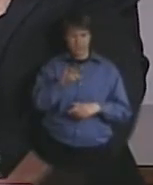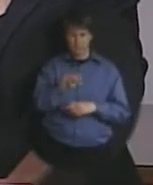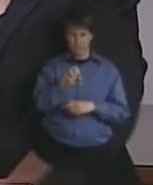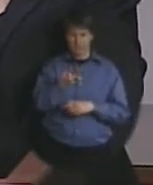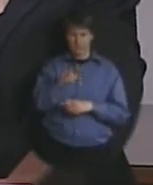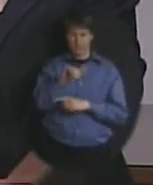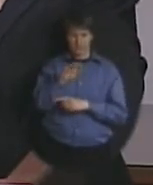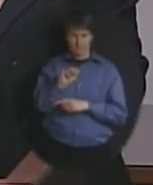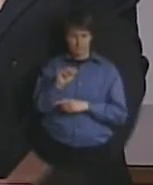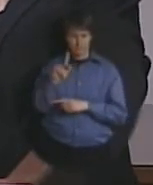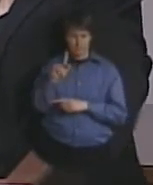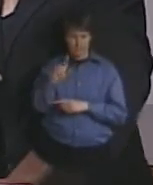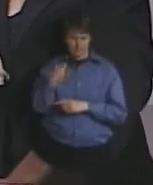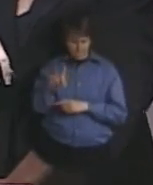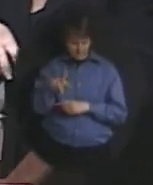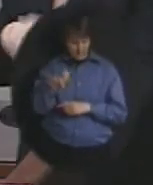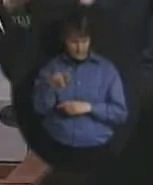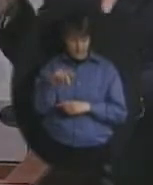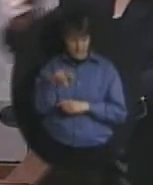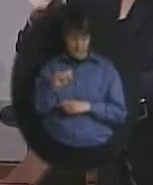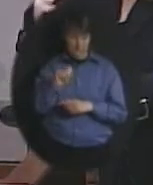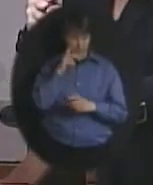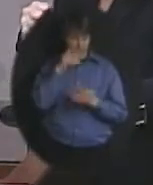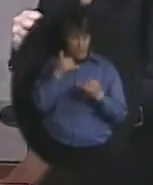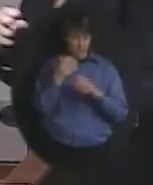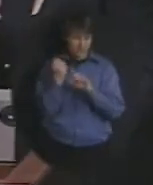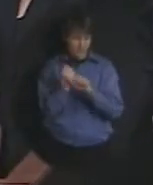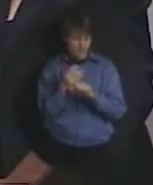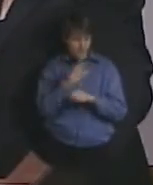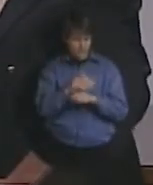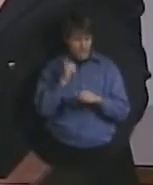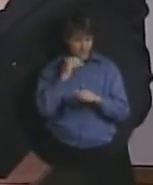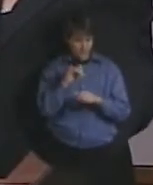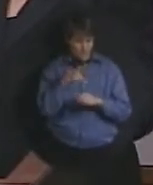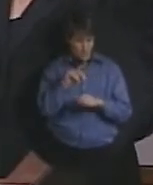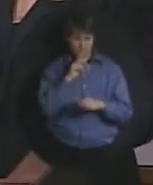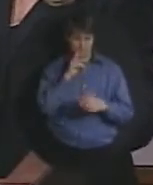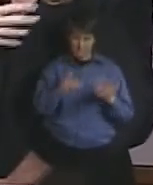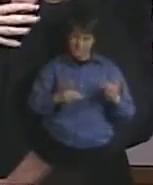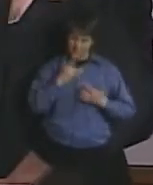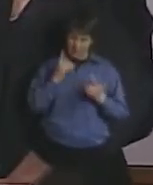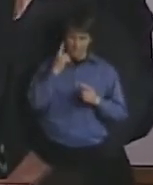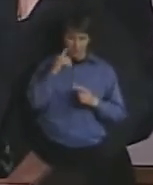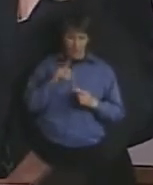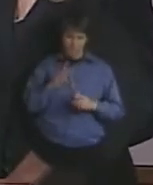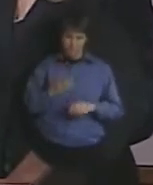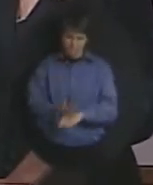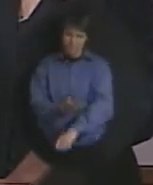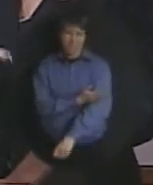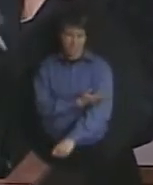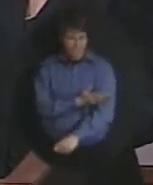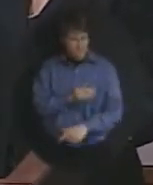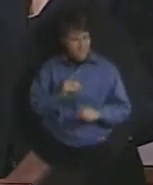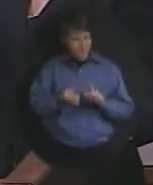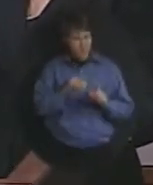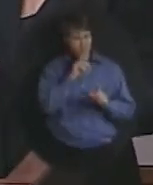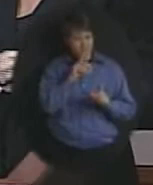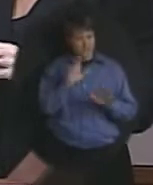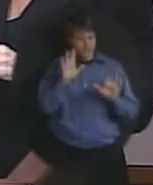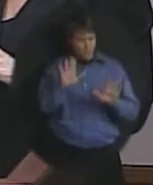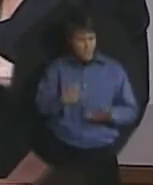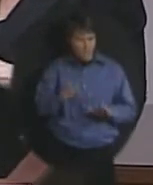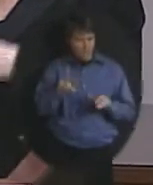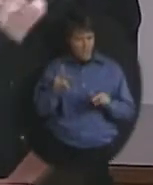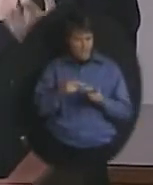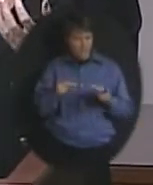years. And they've been playing baseball in his backyard, and so he's very excited for a bit of an upgrade. But they've been a wonderful place.